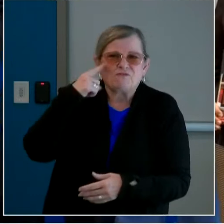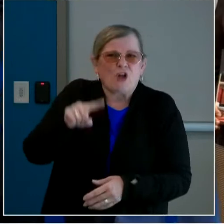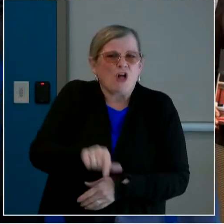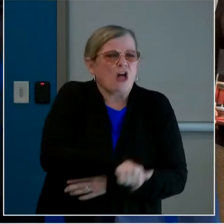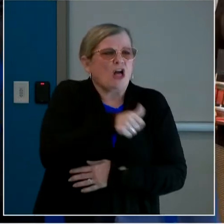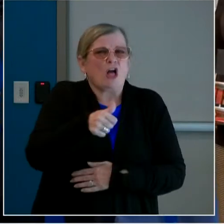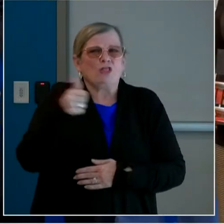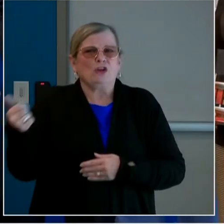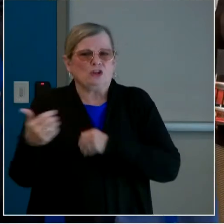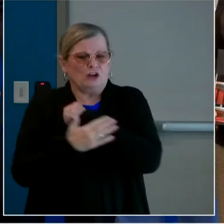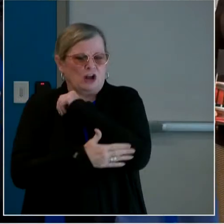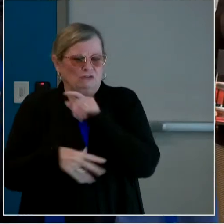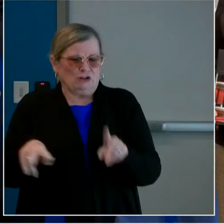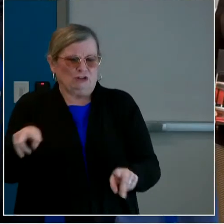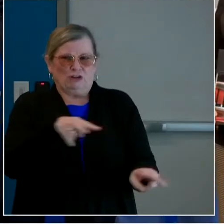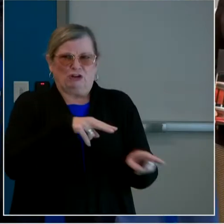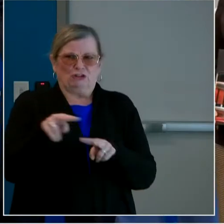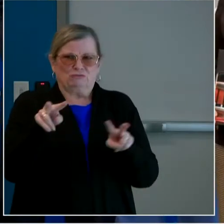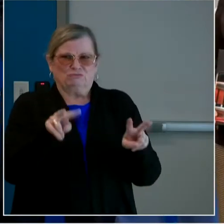have the same rights.